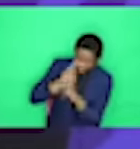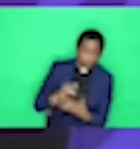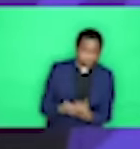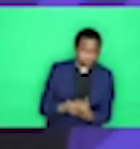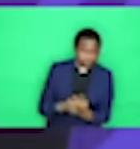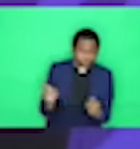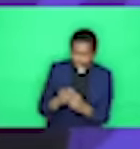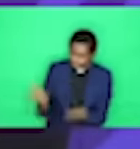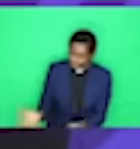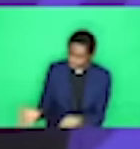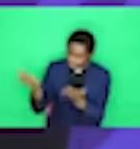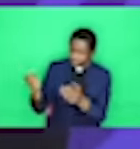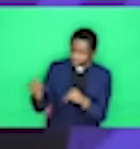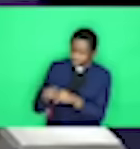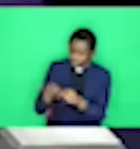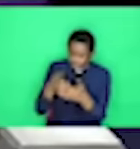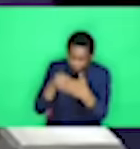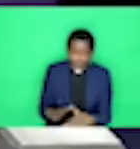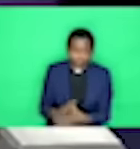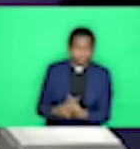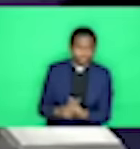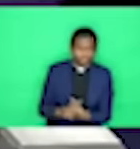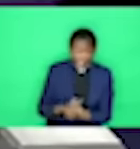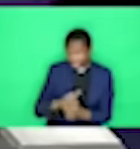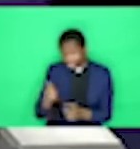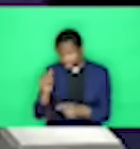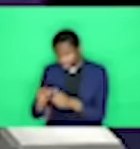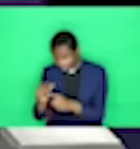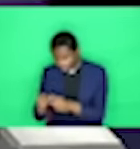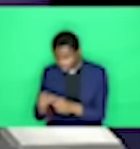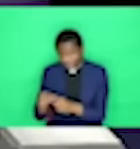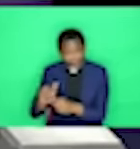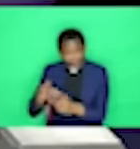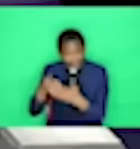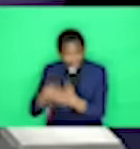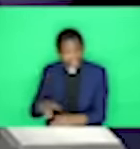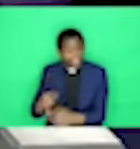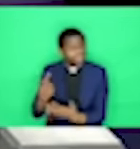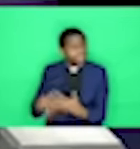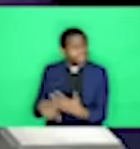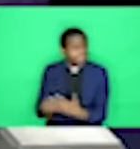a leader. Sorry, secondly. And another word for leader is example.